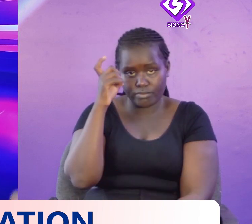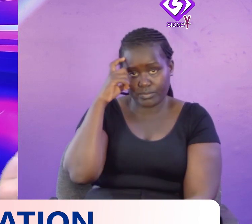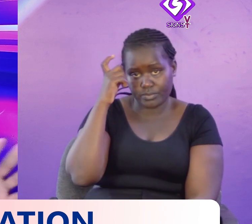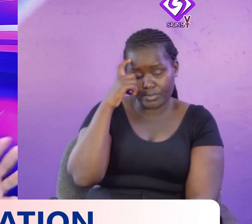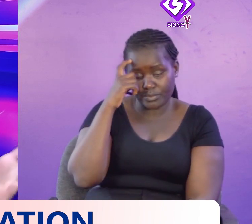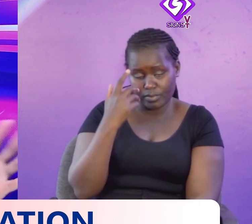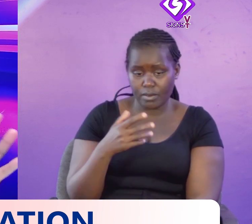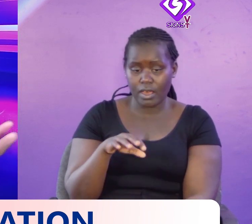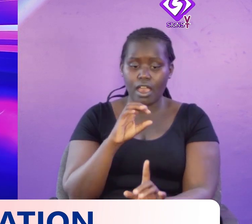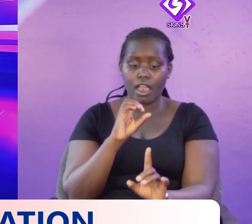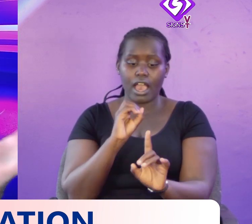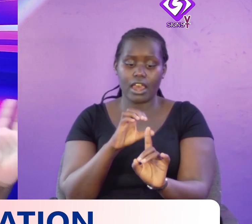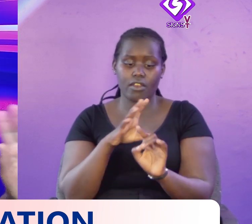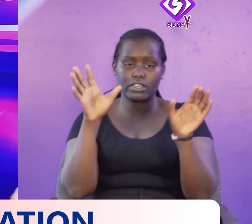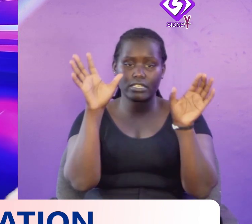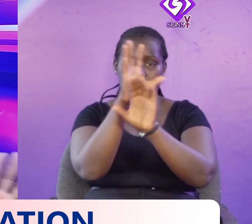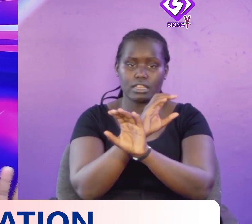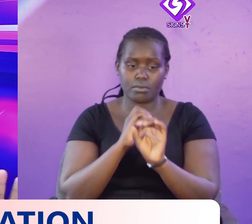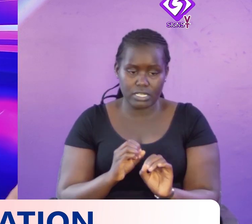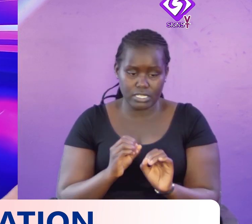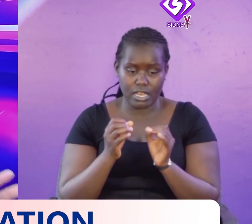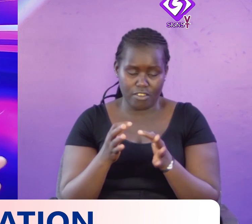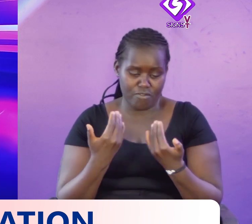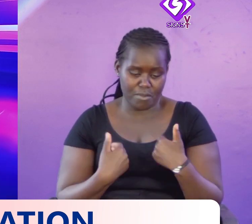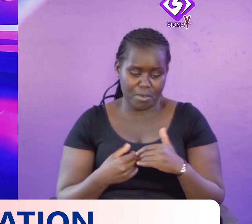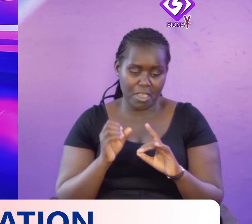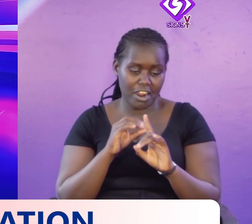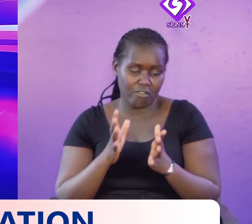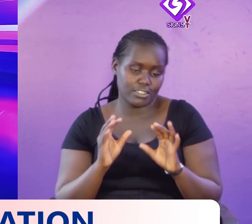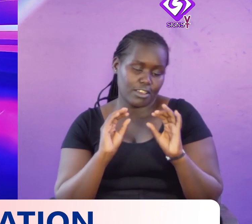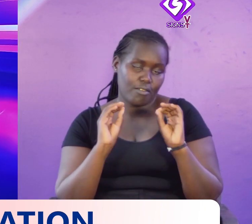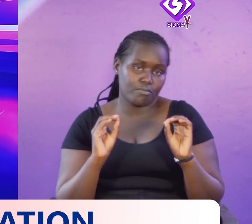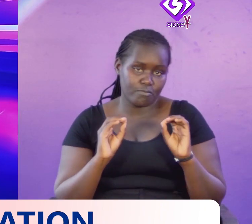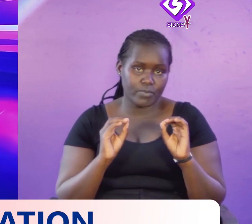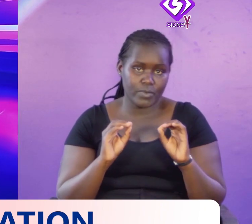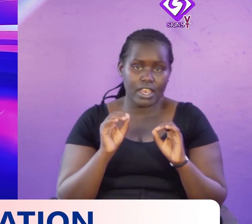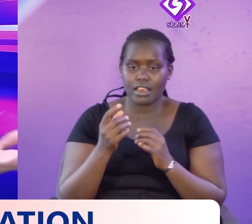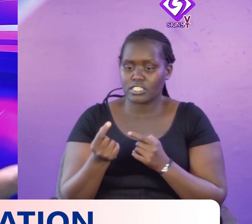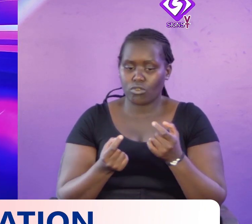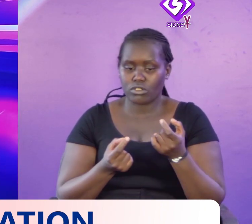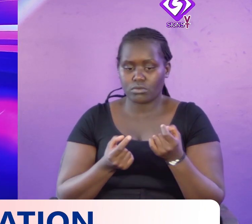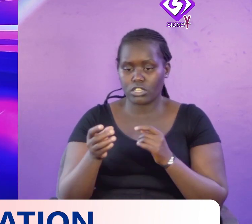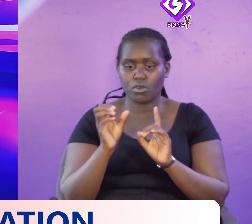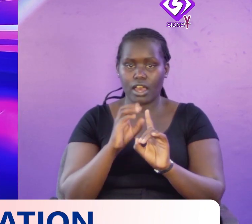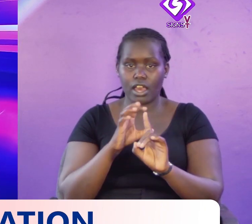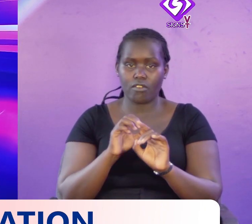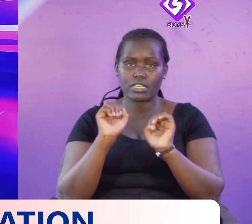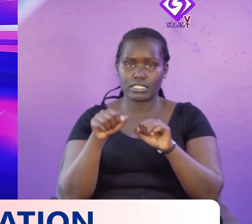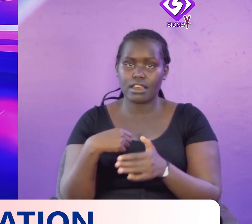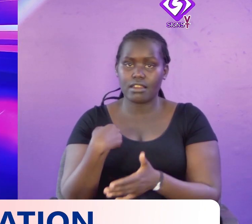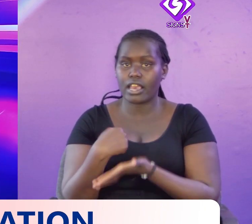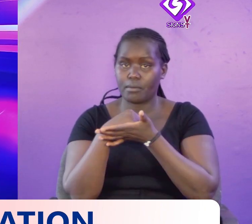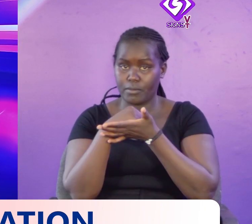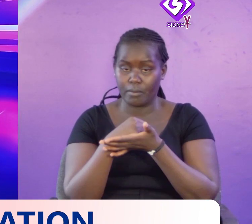me just advise the president, even if I'm not the advisor, sometimes easy advice, ndogo, sometimes they can make sense. Okay. I